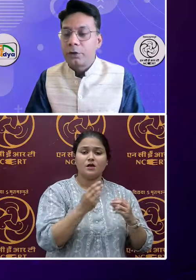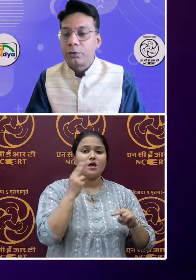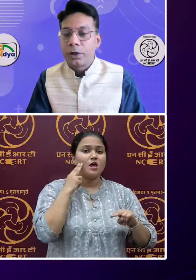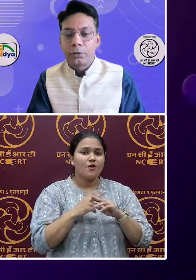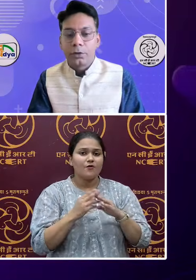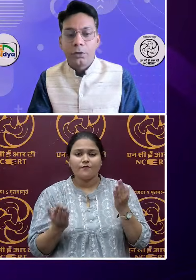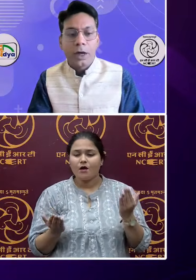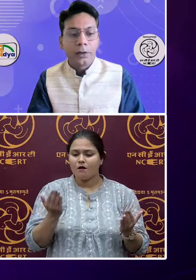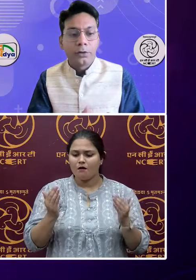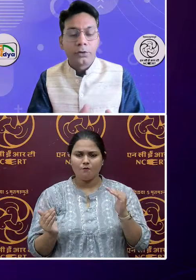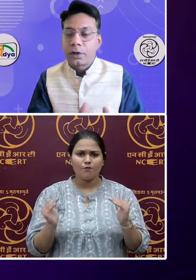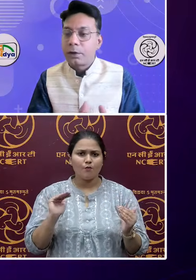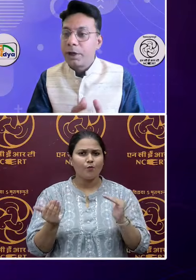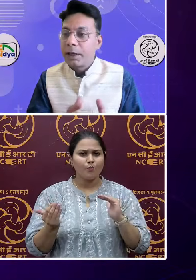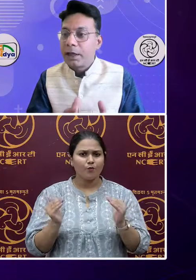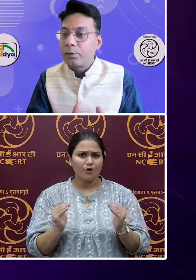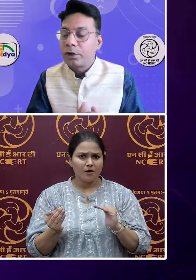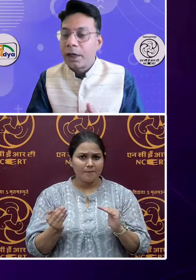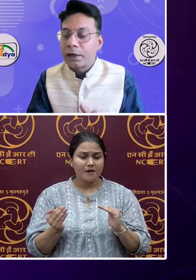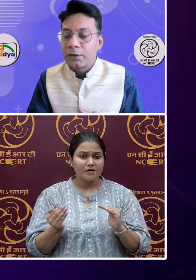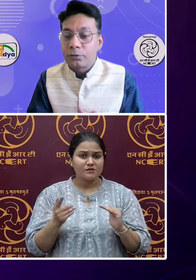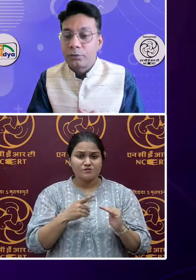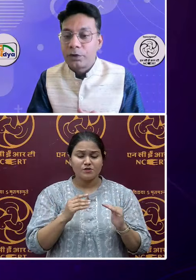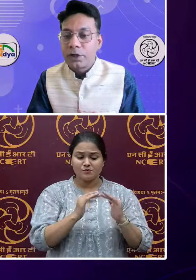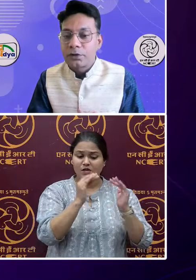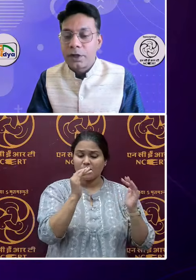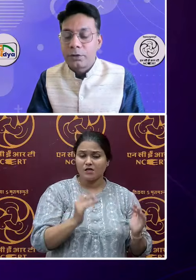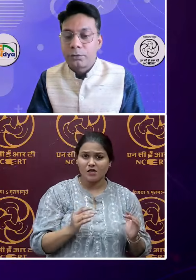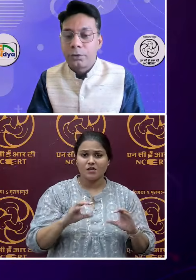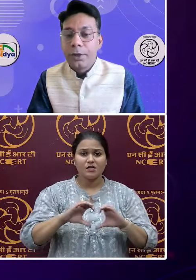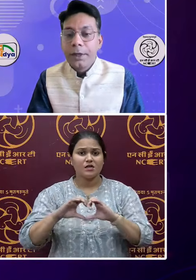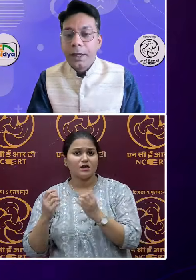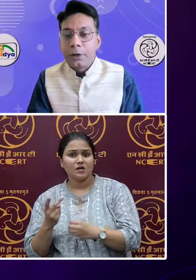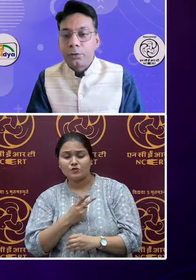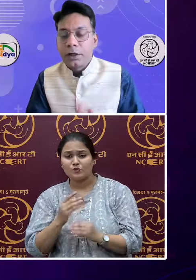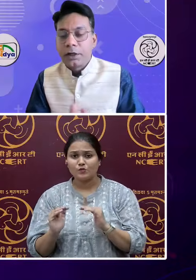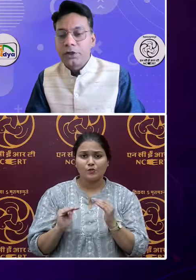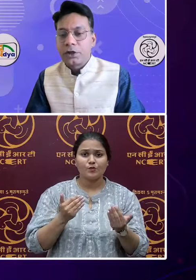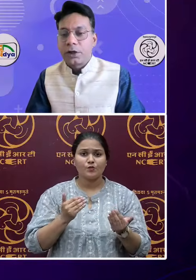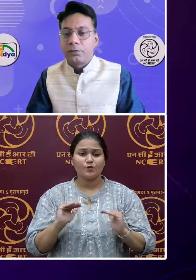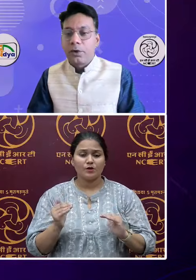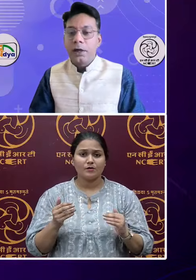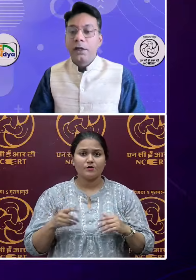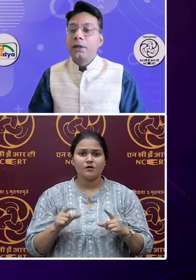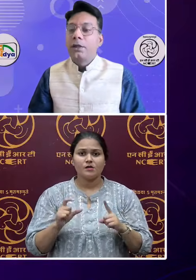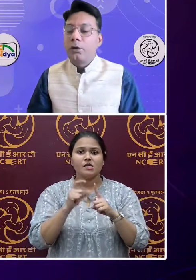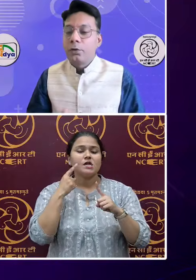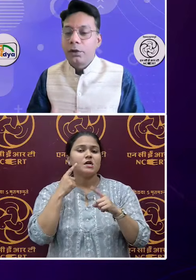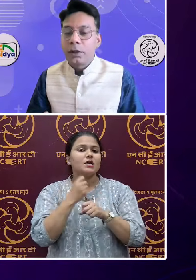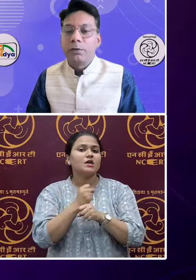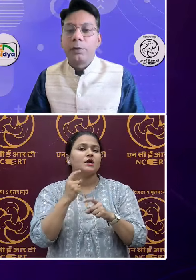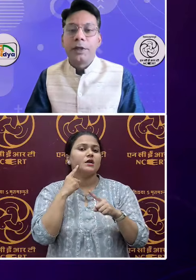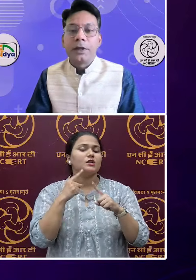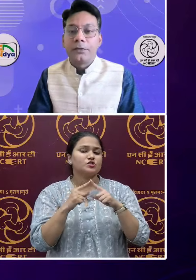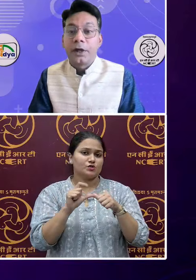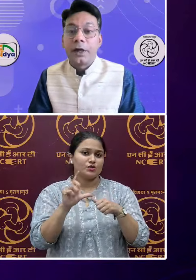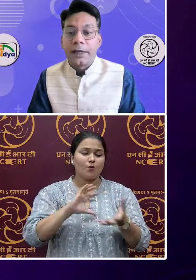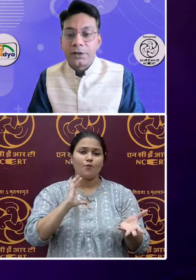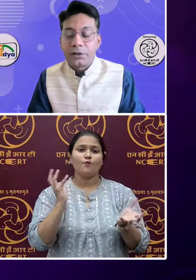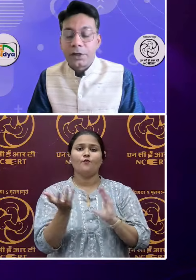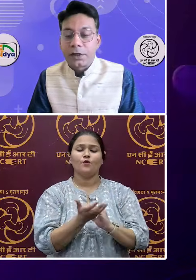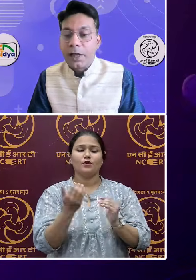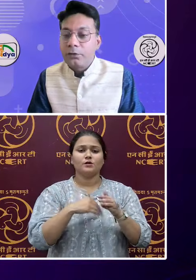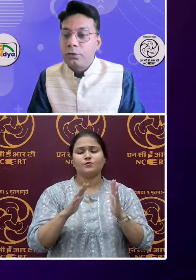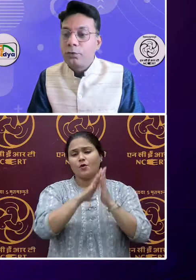components into all those brick and mortar classroom features into a digital world, the whole thing will be considered